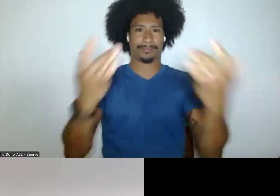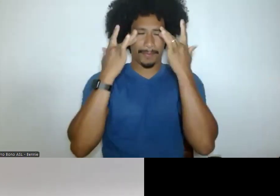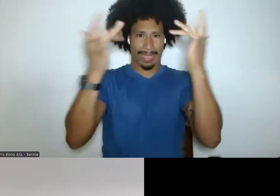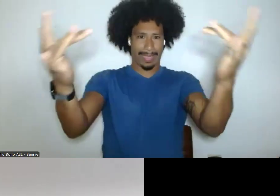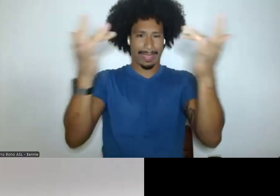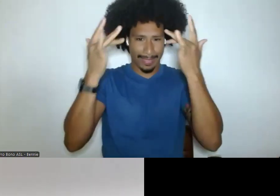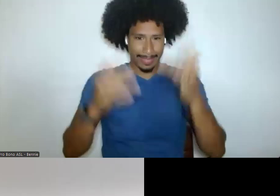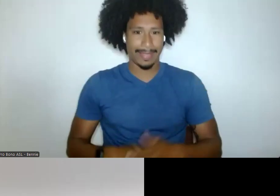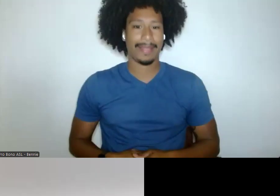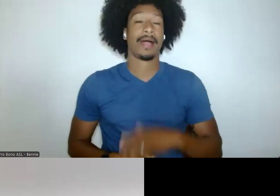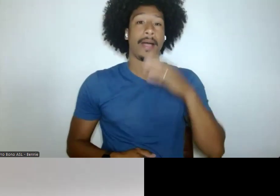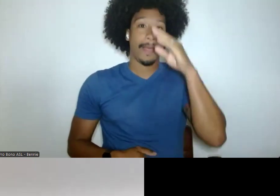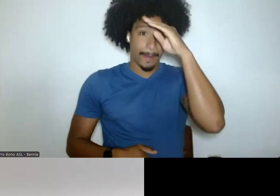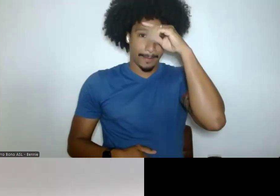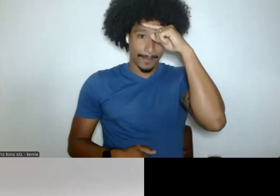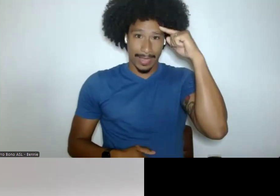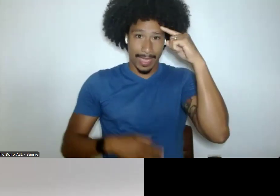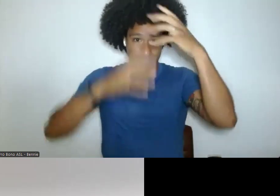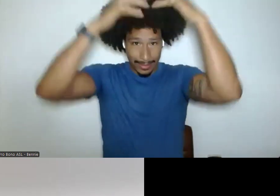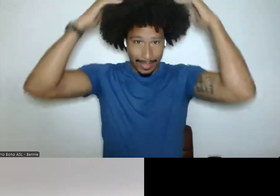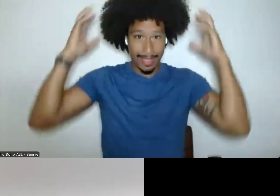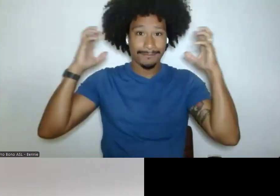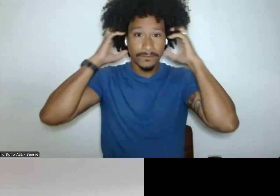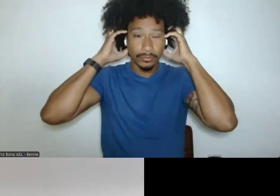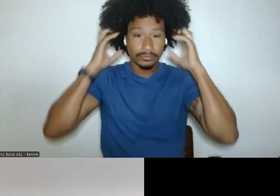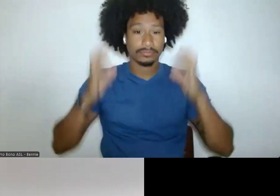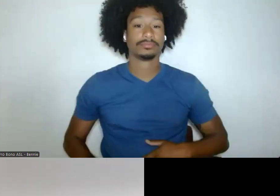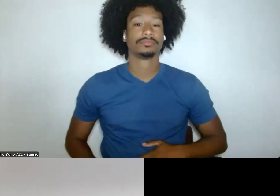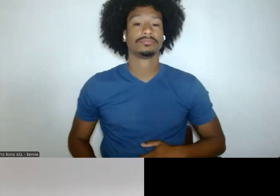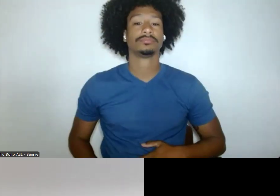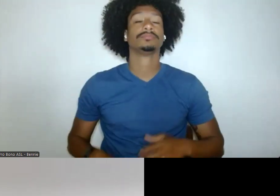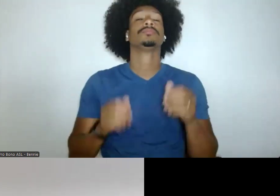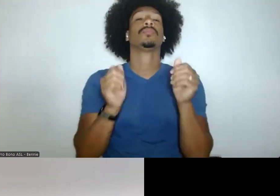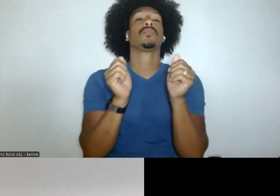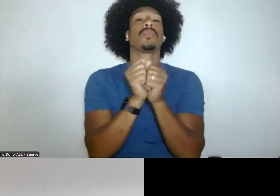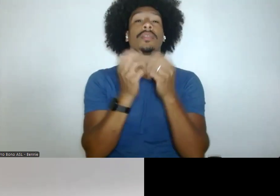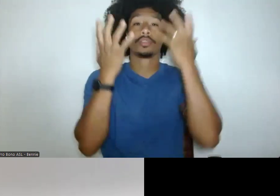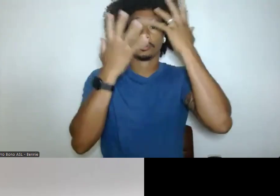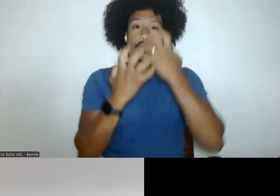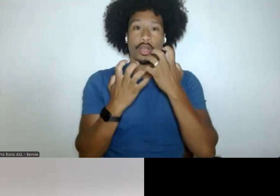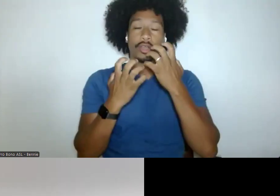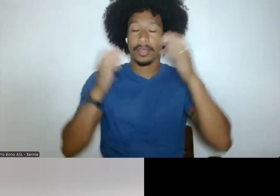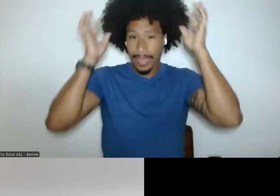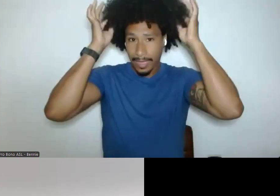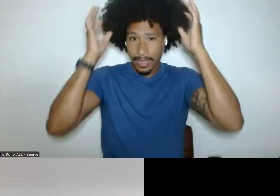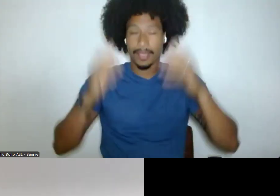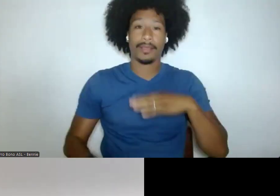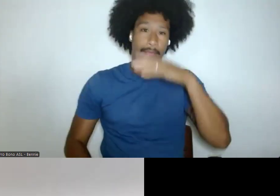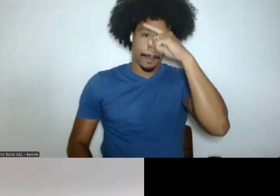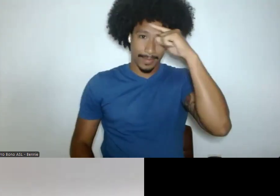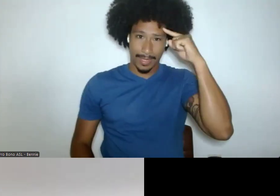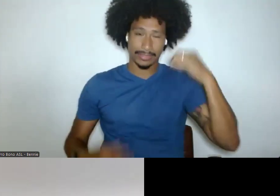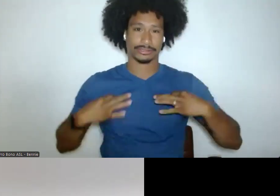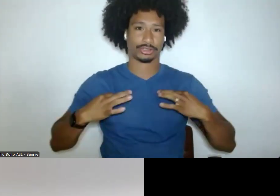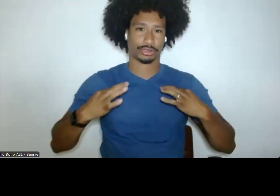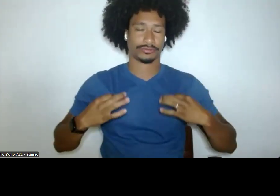headphones, and dark hair and a Black shirt. We're happy to have you all with us today,